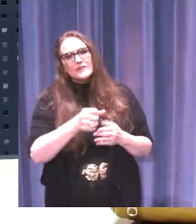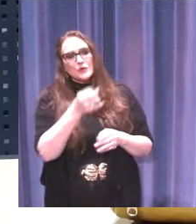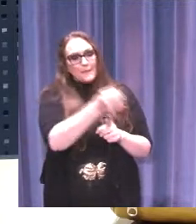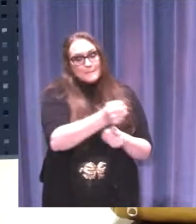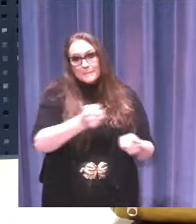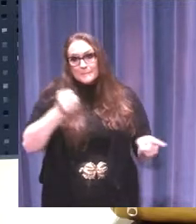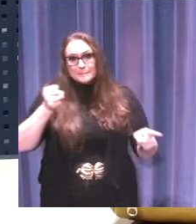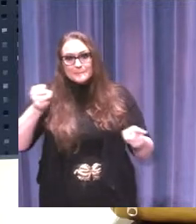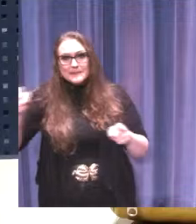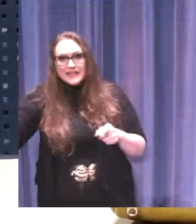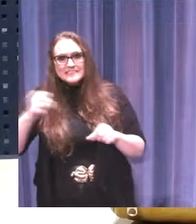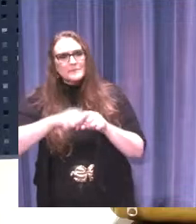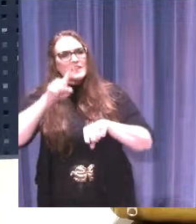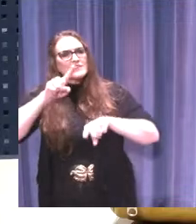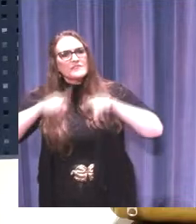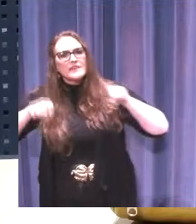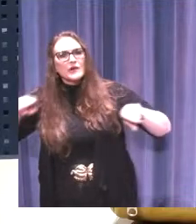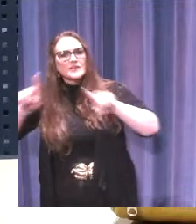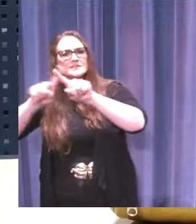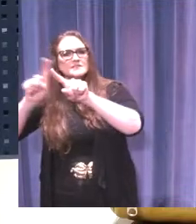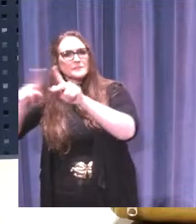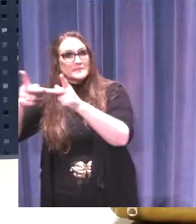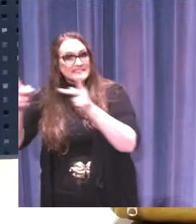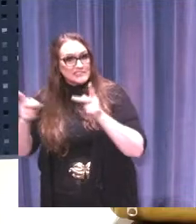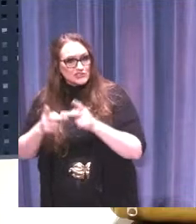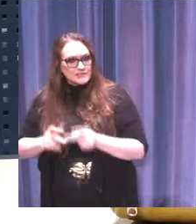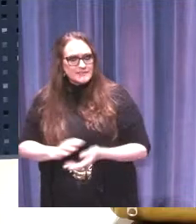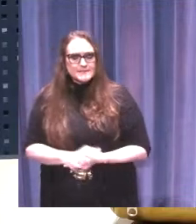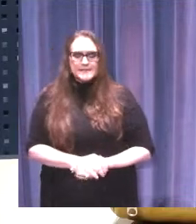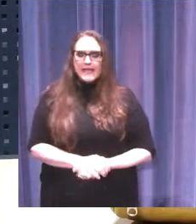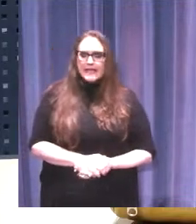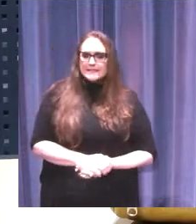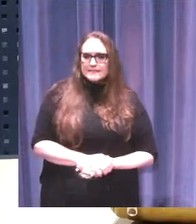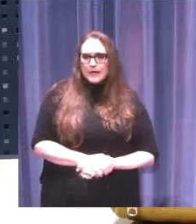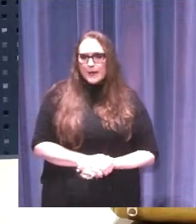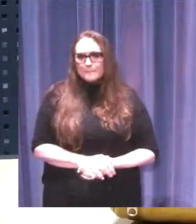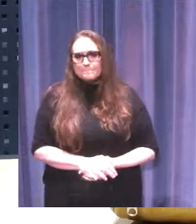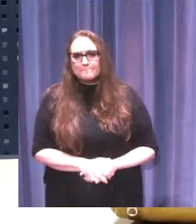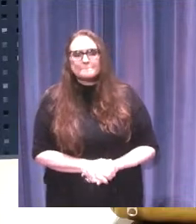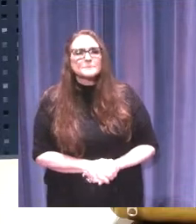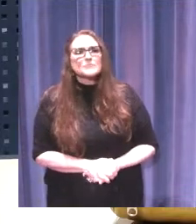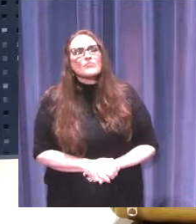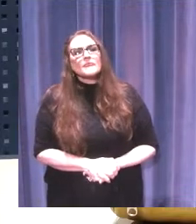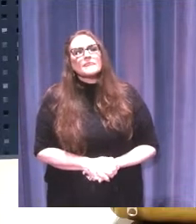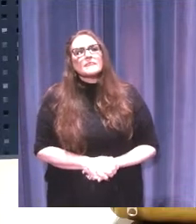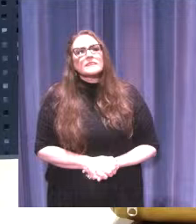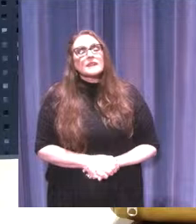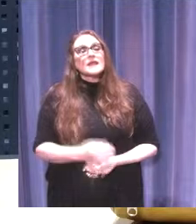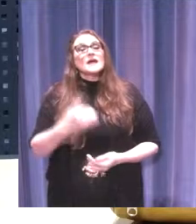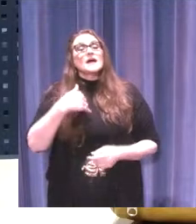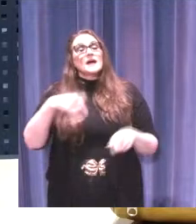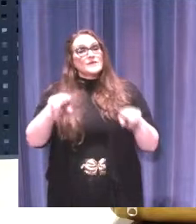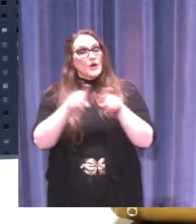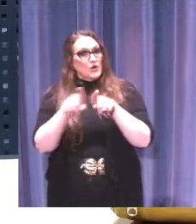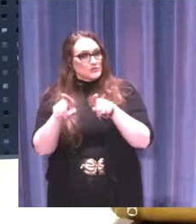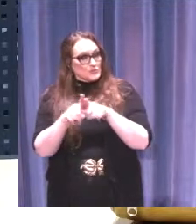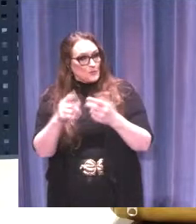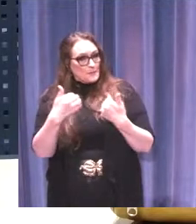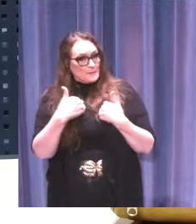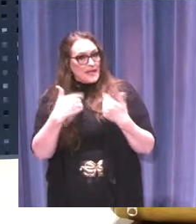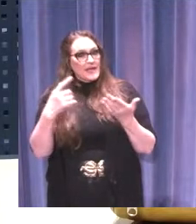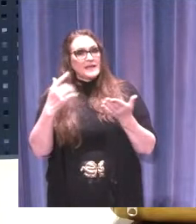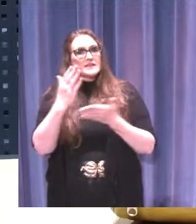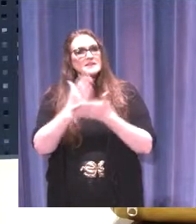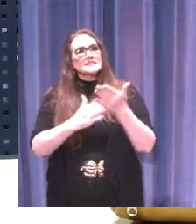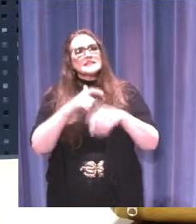students in these various positions. And I've also had some time